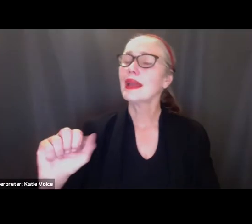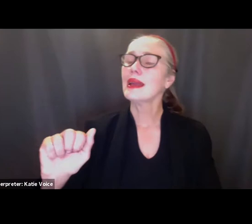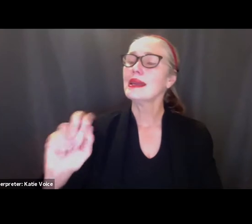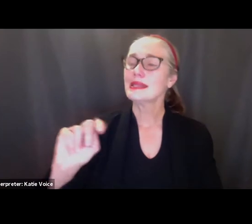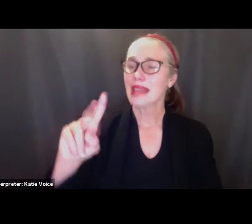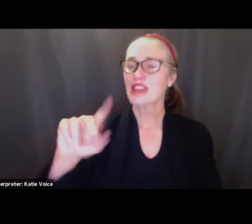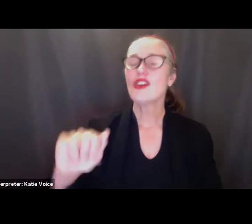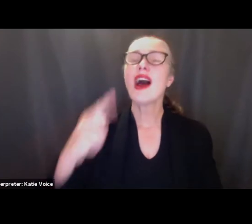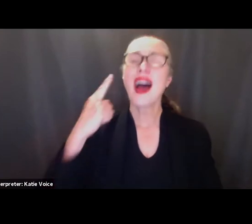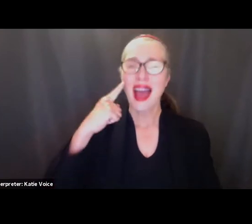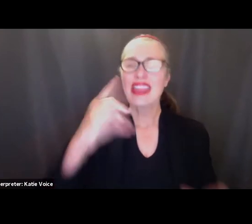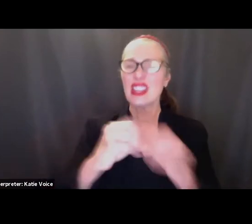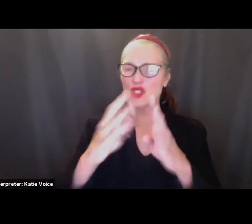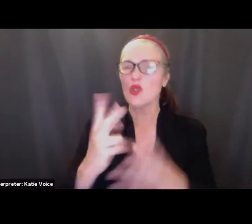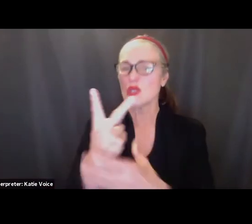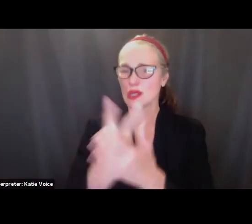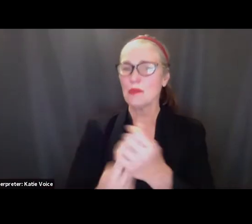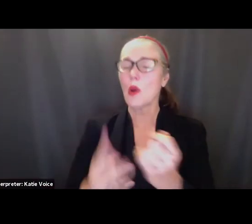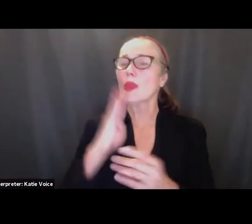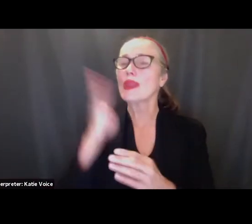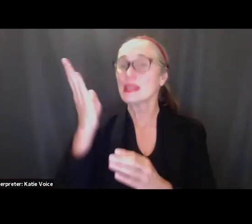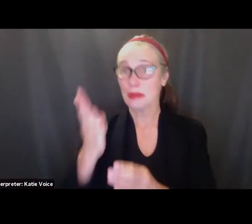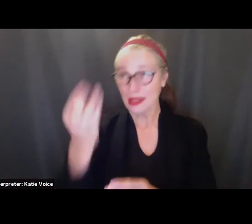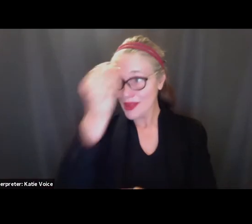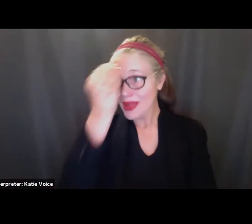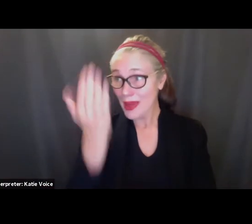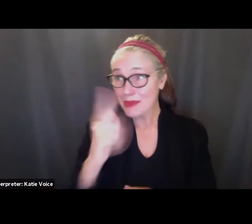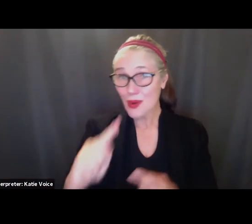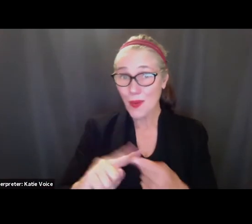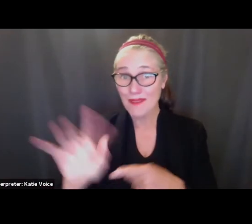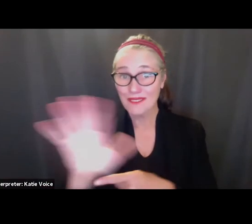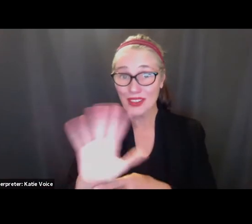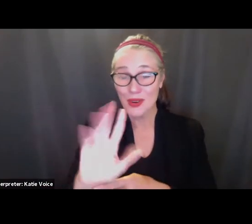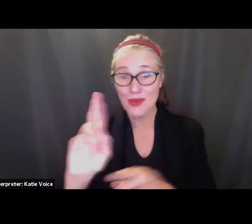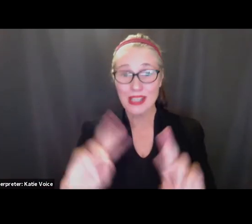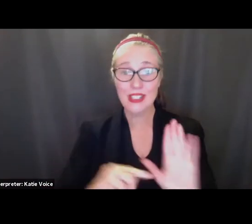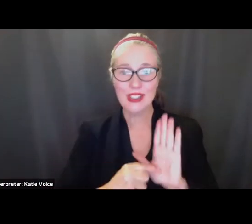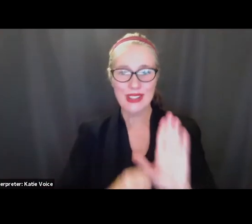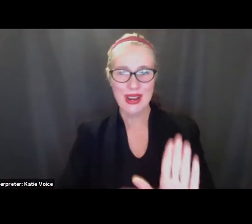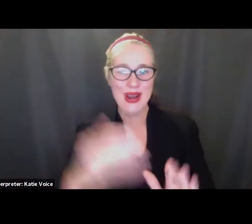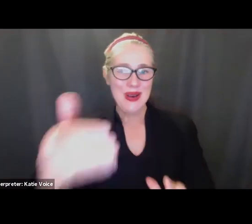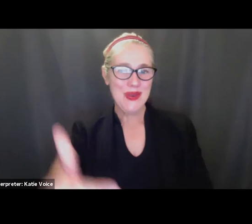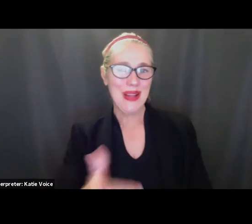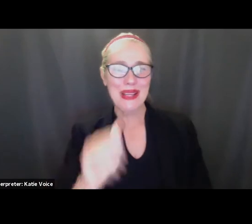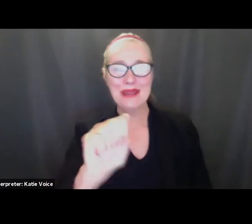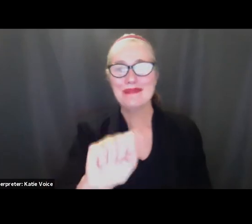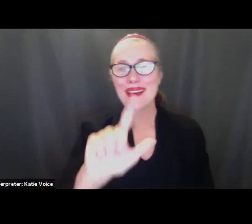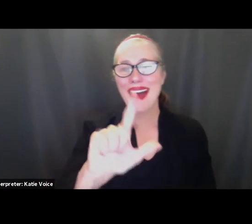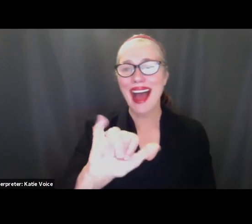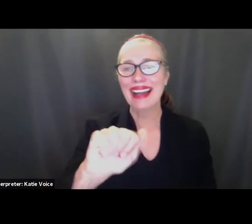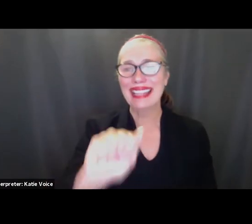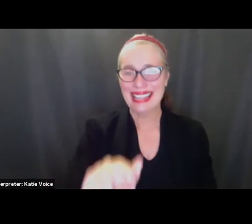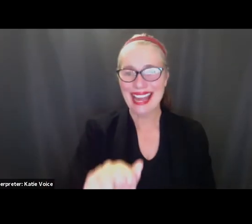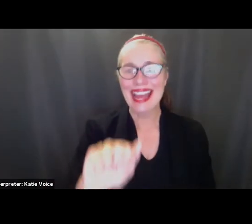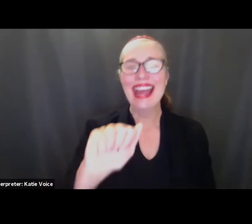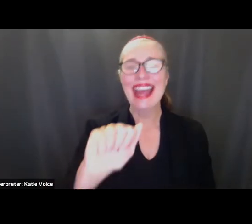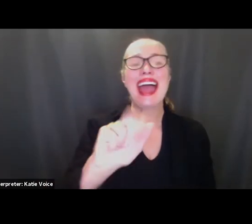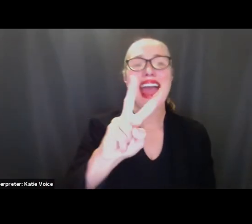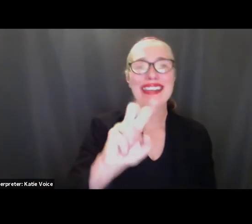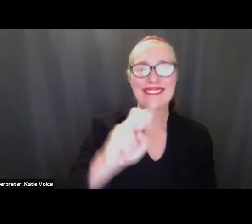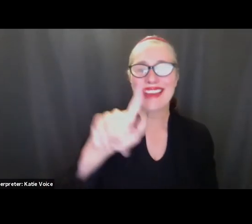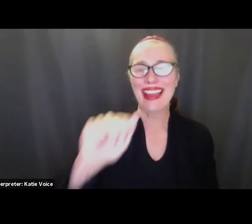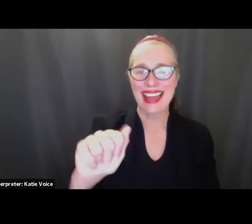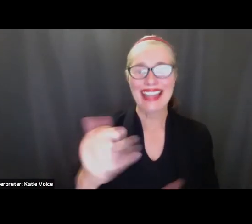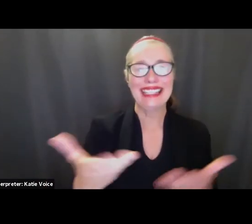speak and then you'll let me know when the video is ready i want to welcome alia and bella who are here tonight along with their